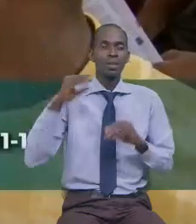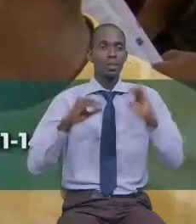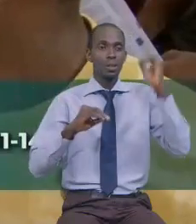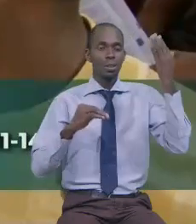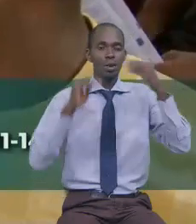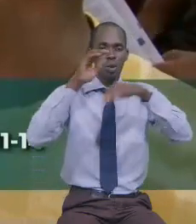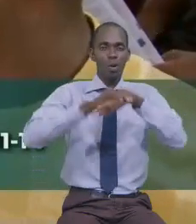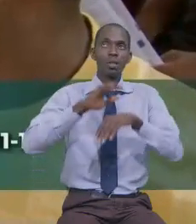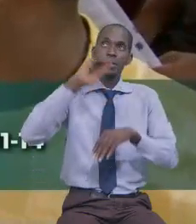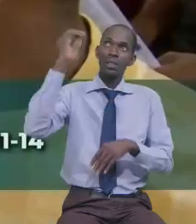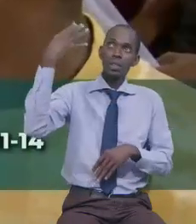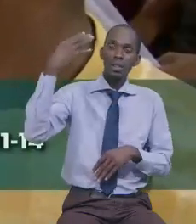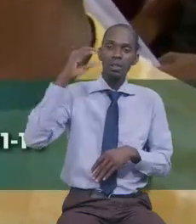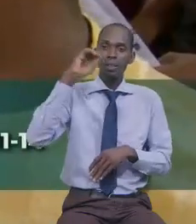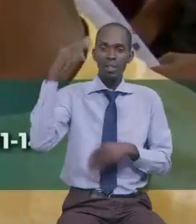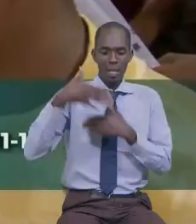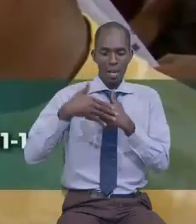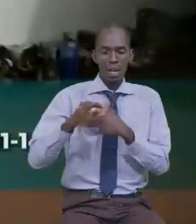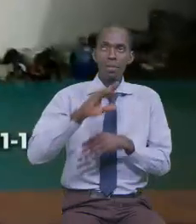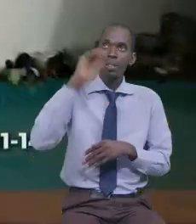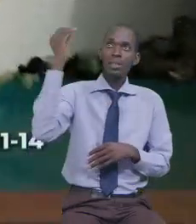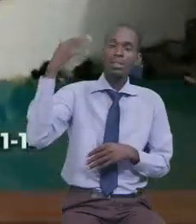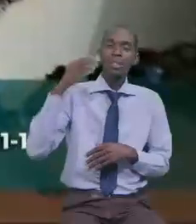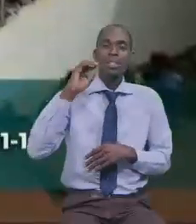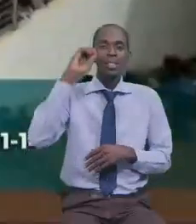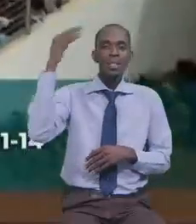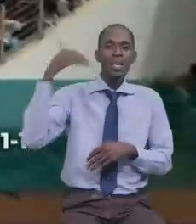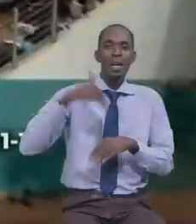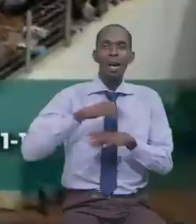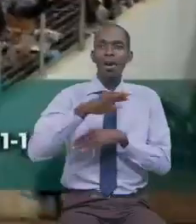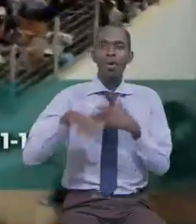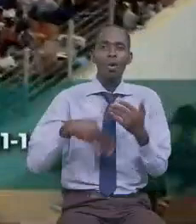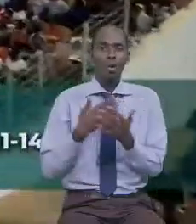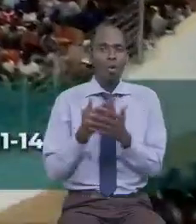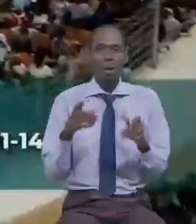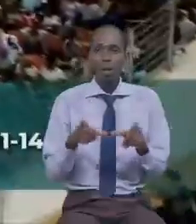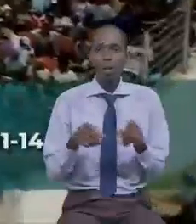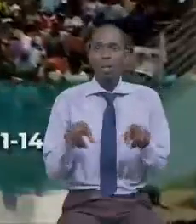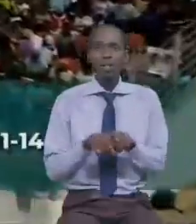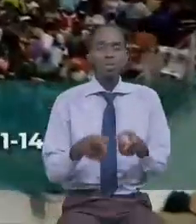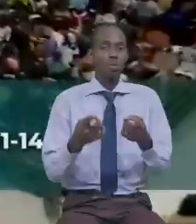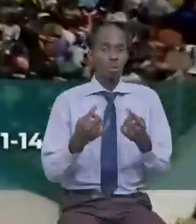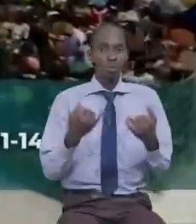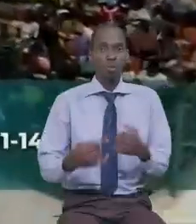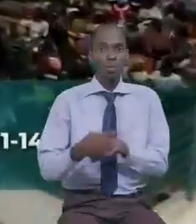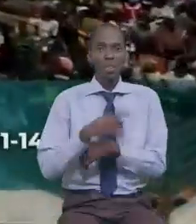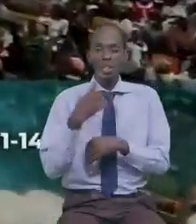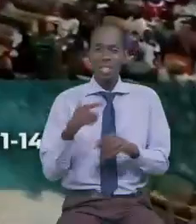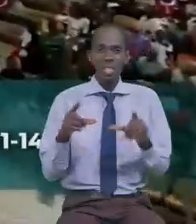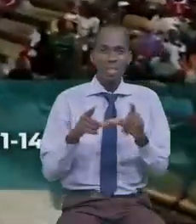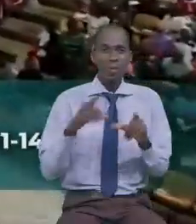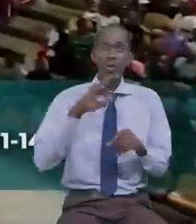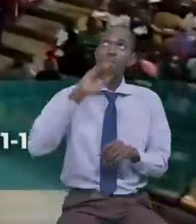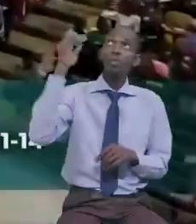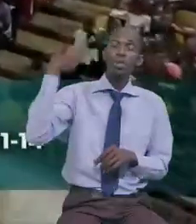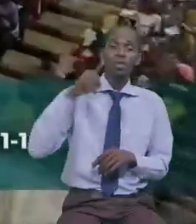grace. Grace at all levels. And as you come to a day, the level of grace you need, the